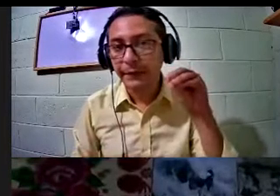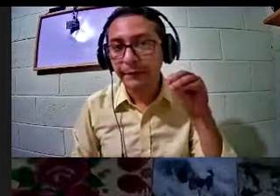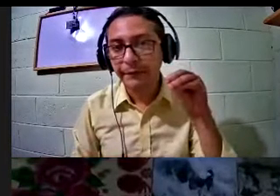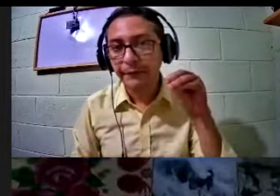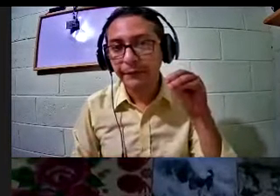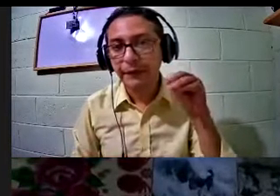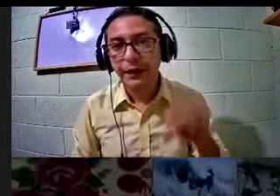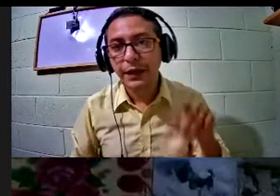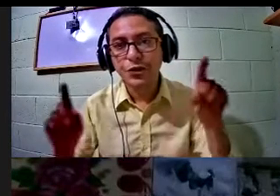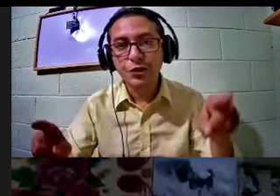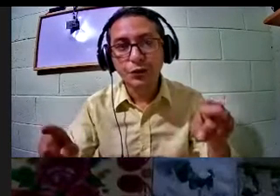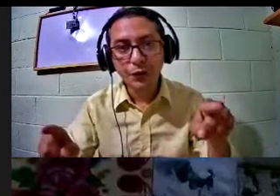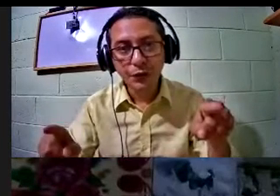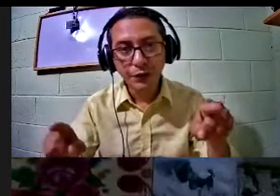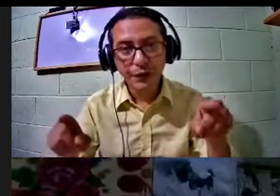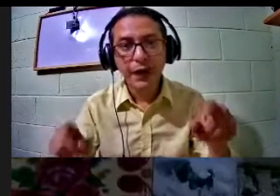speaking.